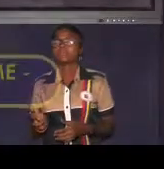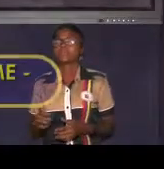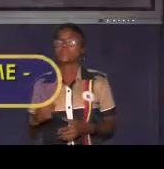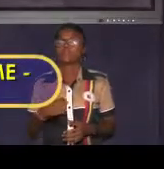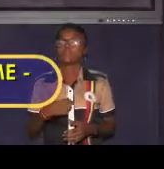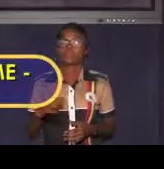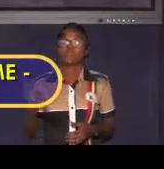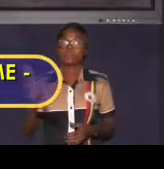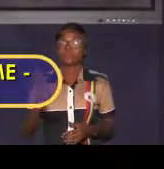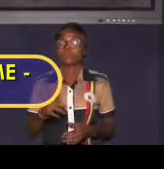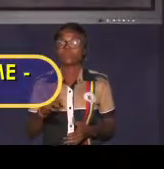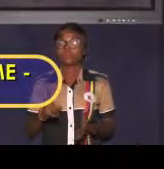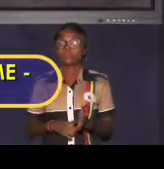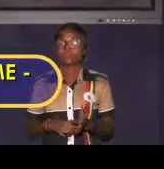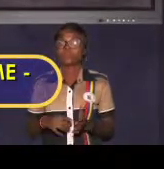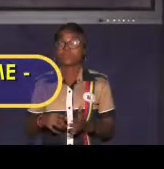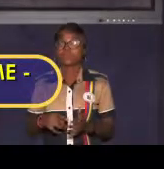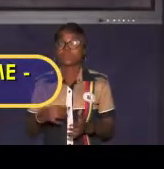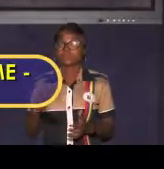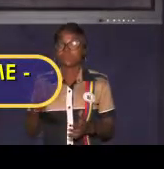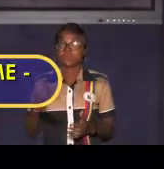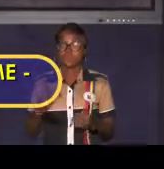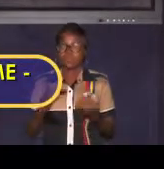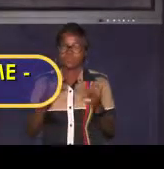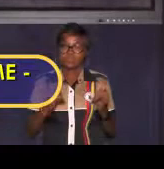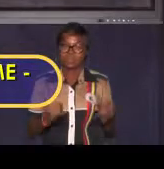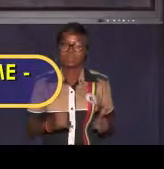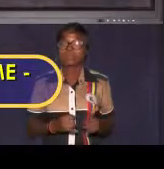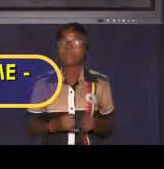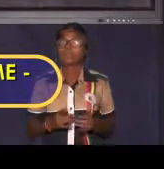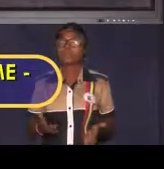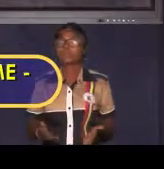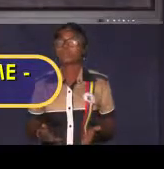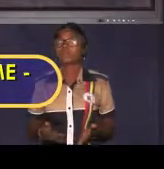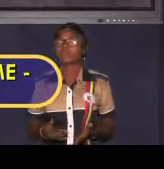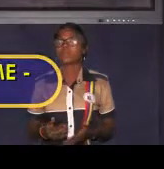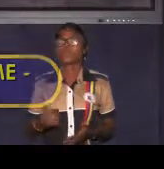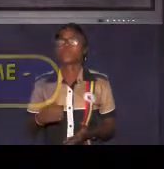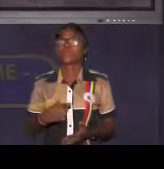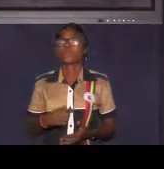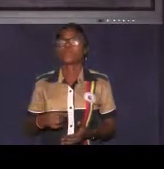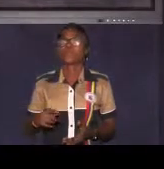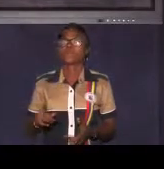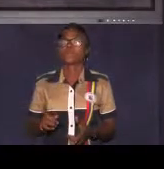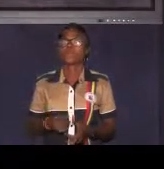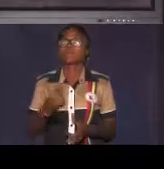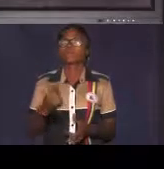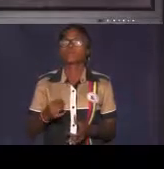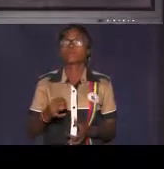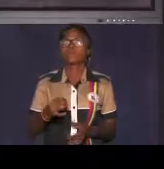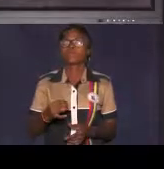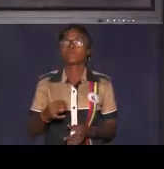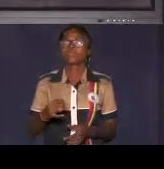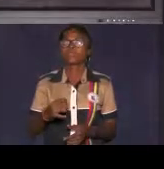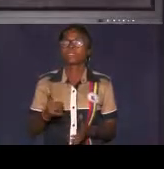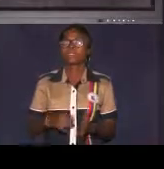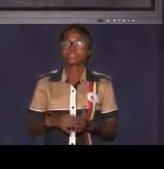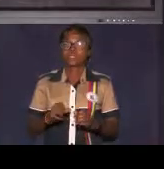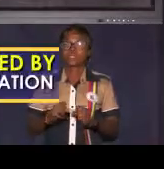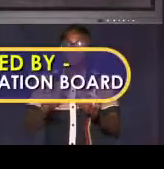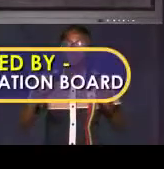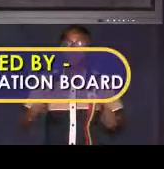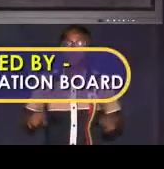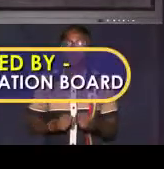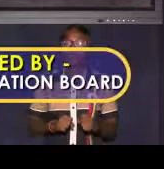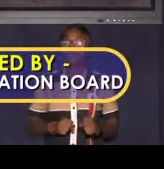use this symbol that you see here that looks like a first cap. Yes, we put a first cap on 196 and